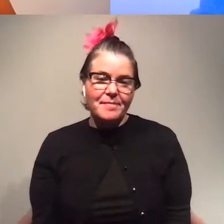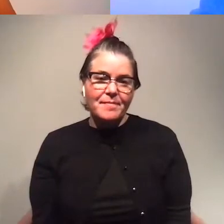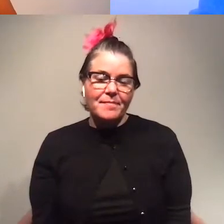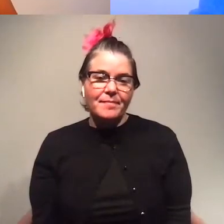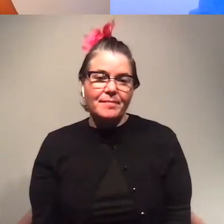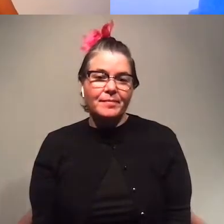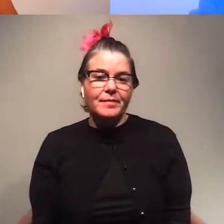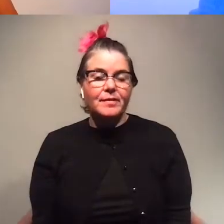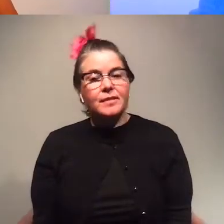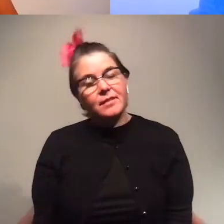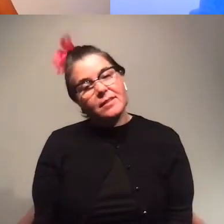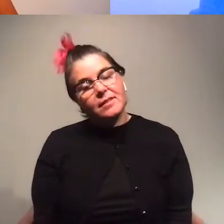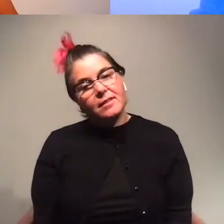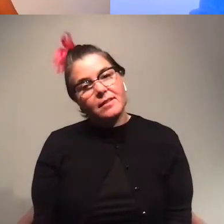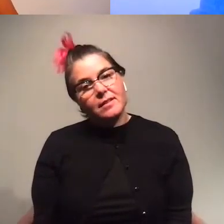Or